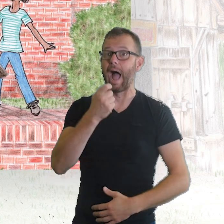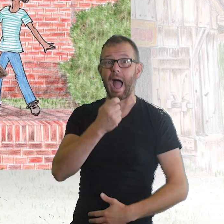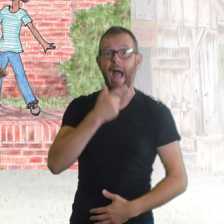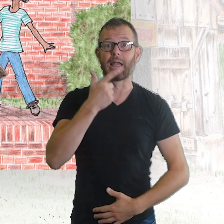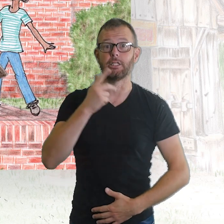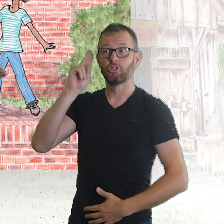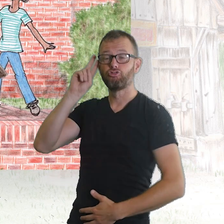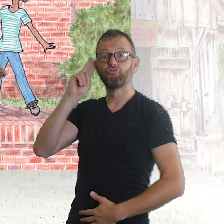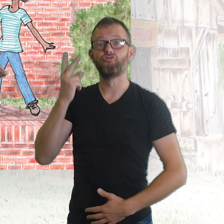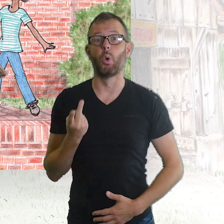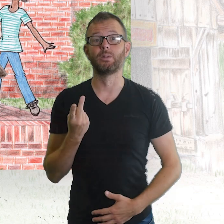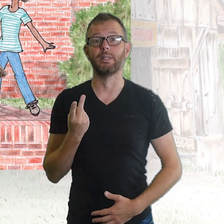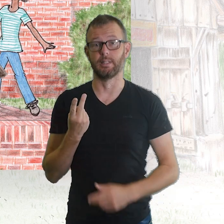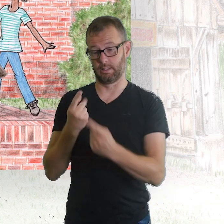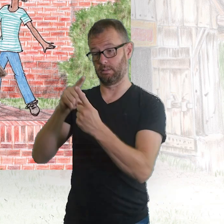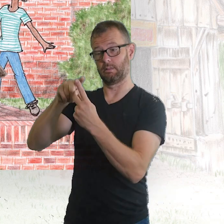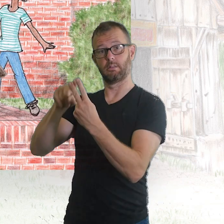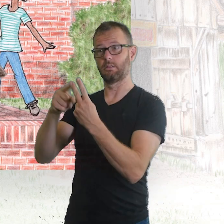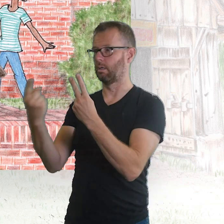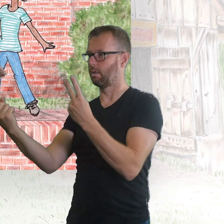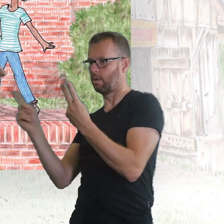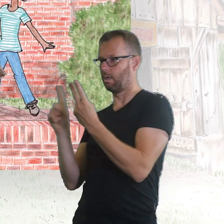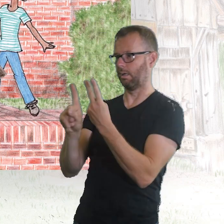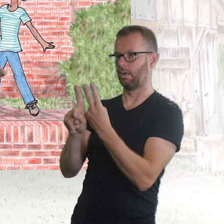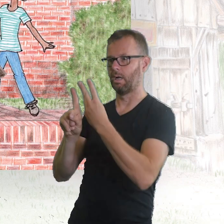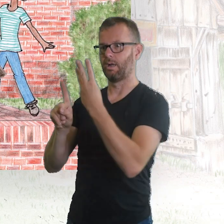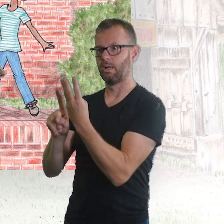Alex and Rosie visited the museum with their friend.